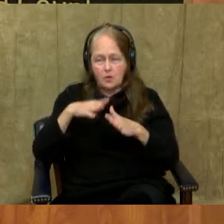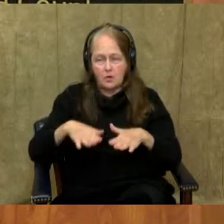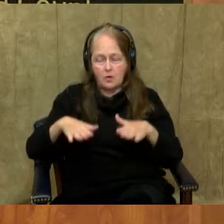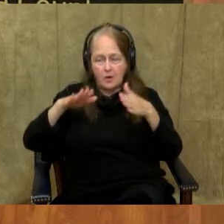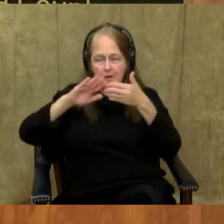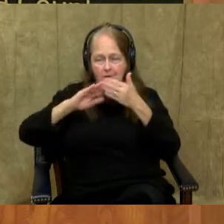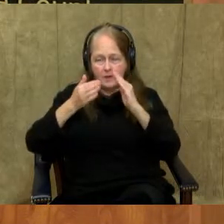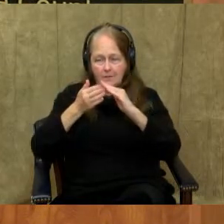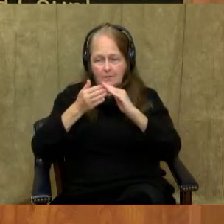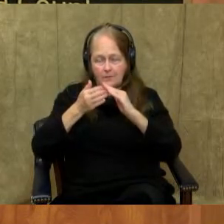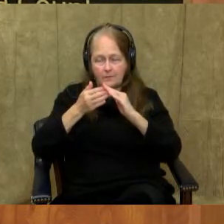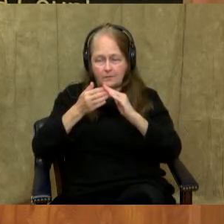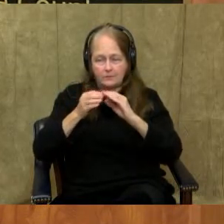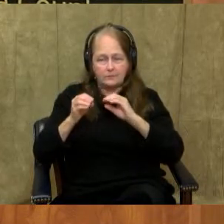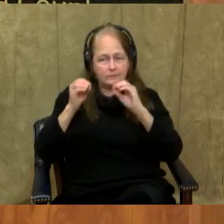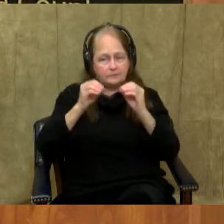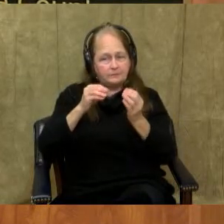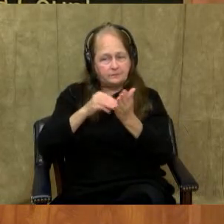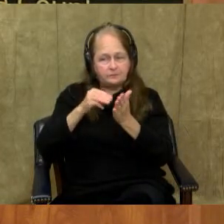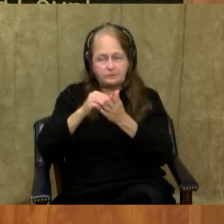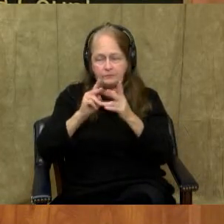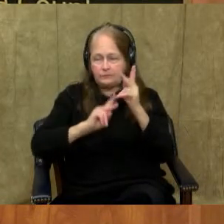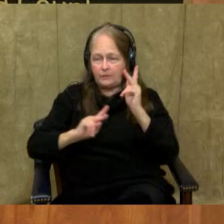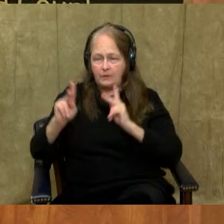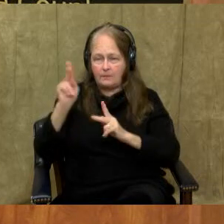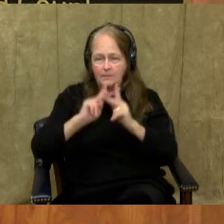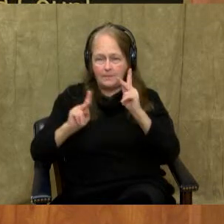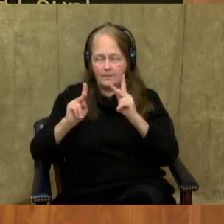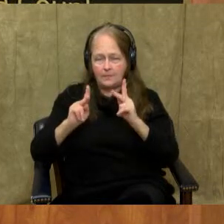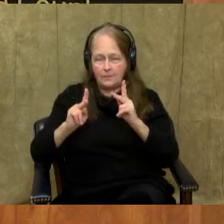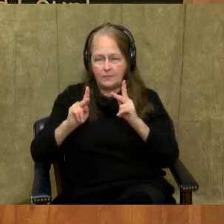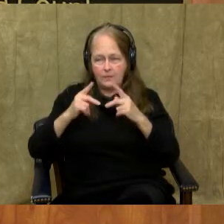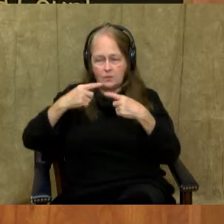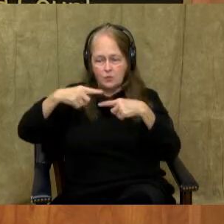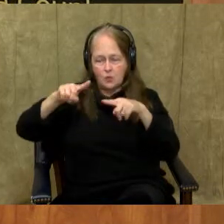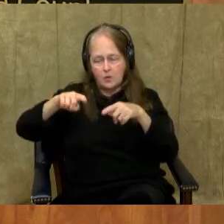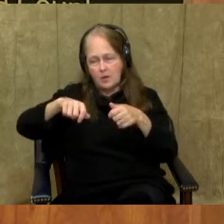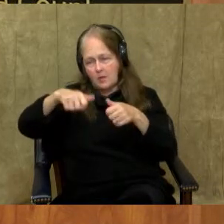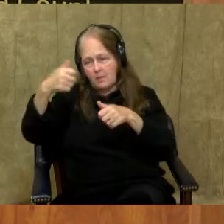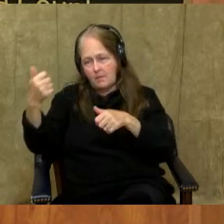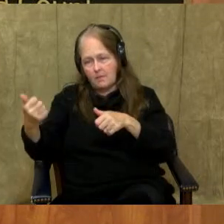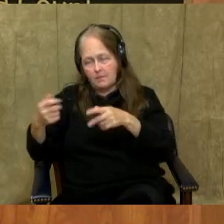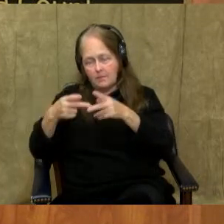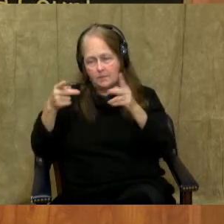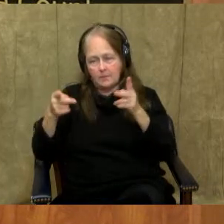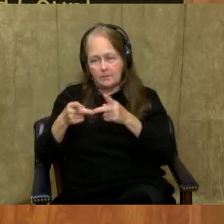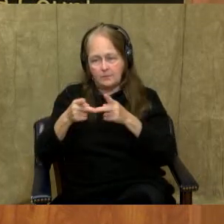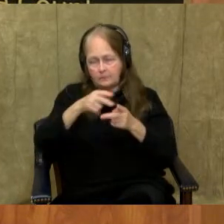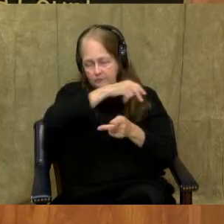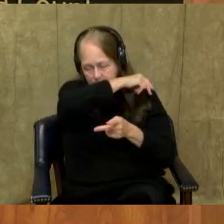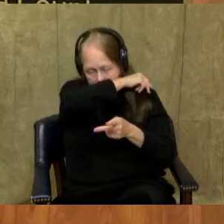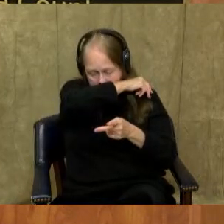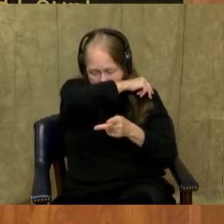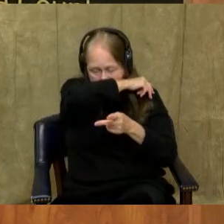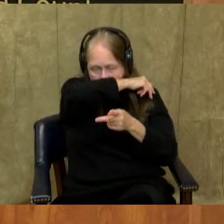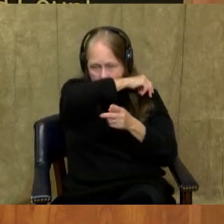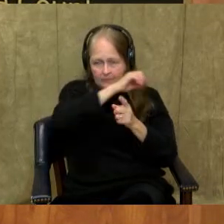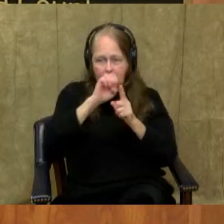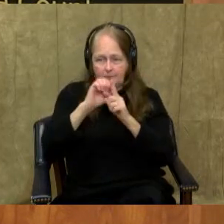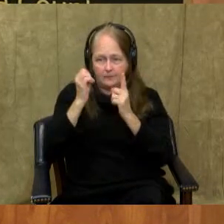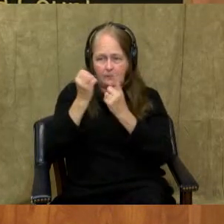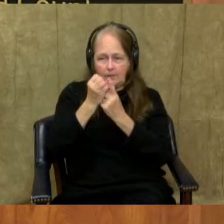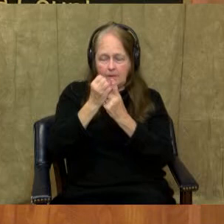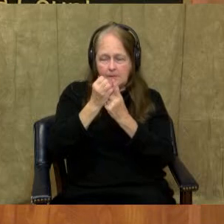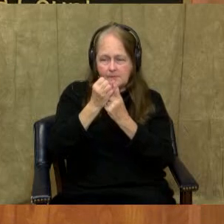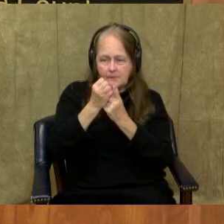and towns. They displaced millions of people that had to go elsewhere. There's concern about environmental damage